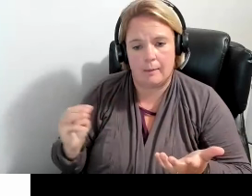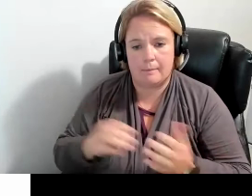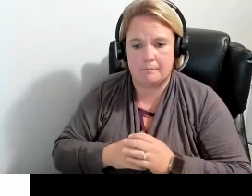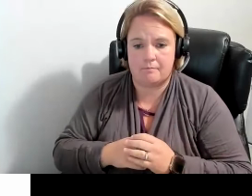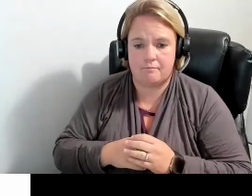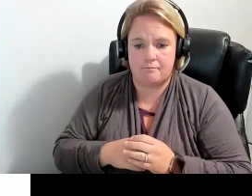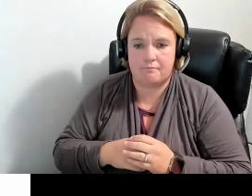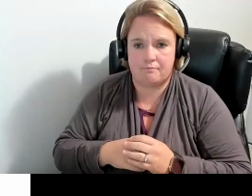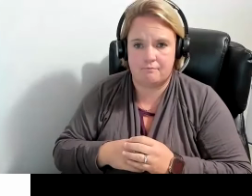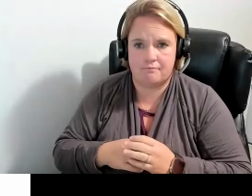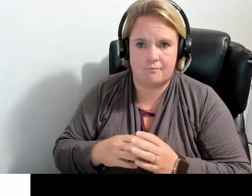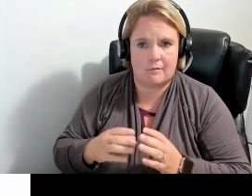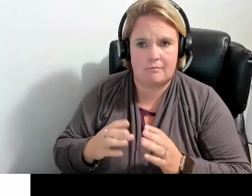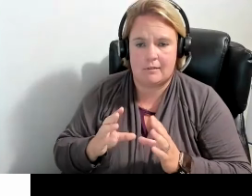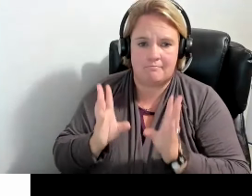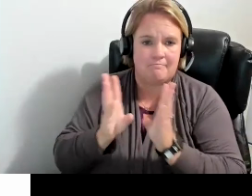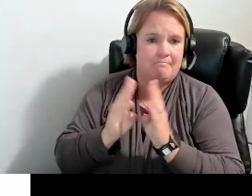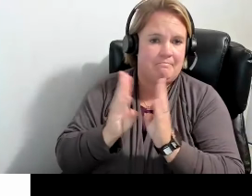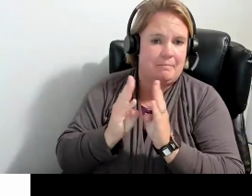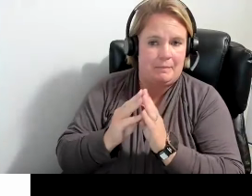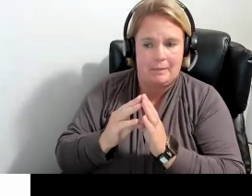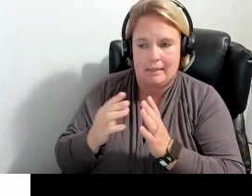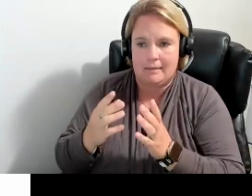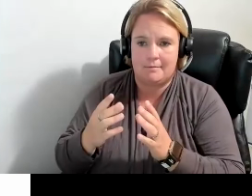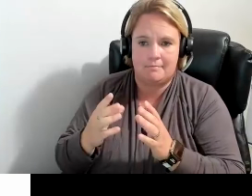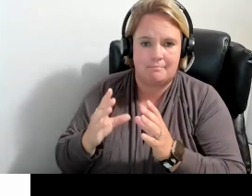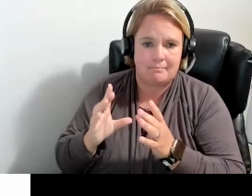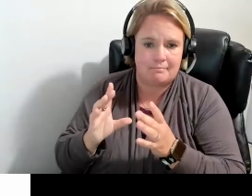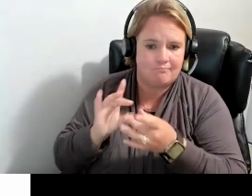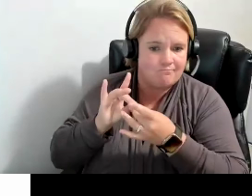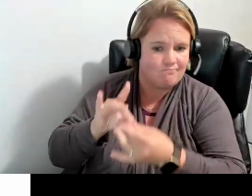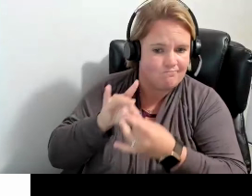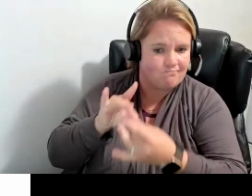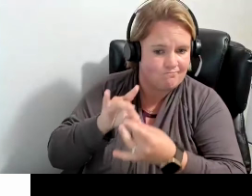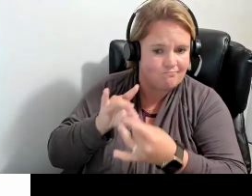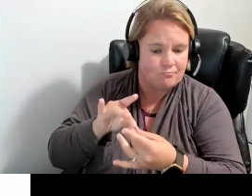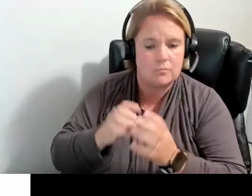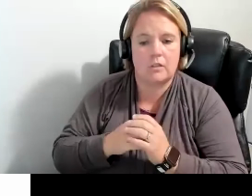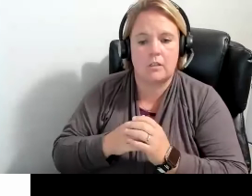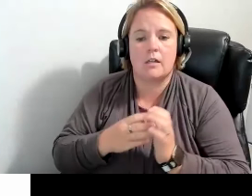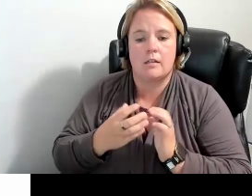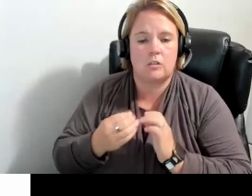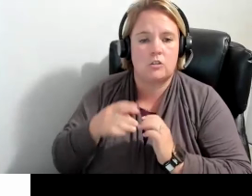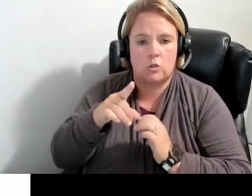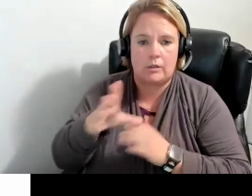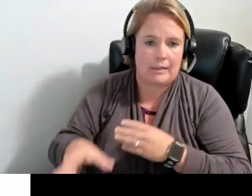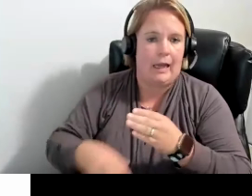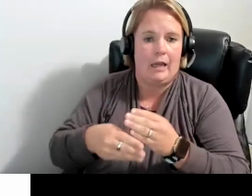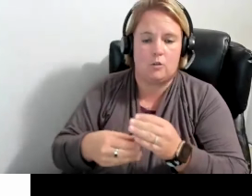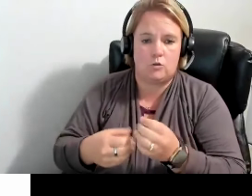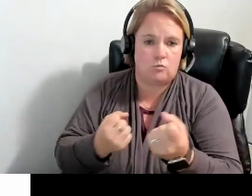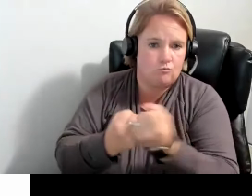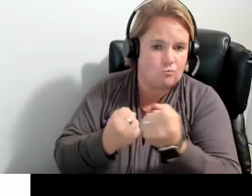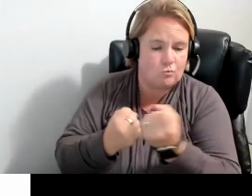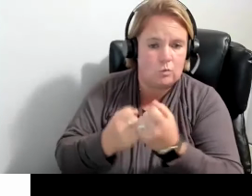collaborate with us on a regular basis so that he also has a good understanding of what other projects we're doing there. So he can also just be that extra support. But really, he's